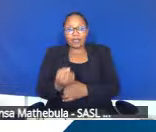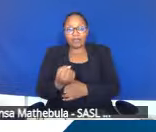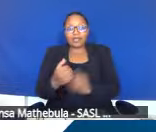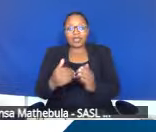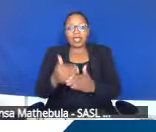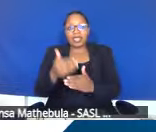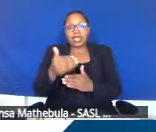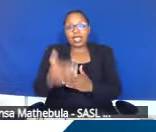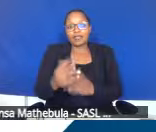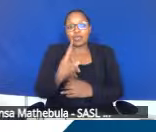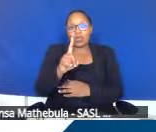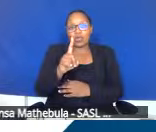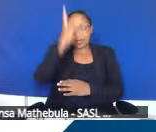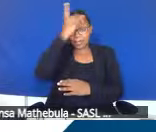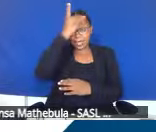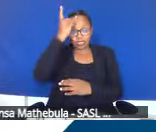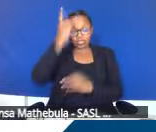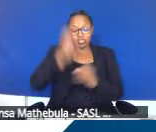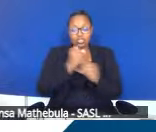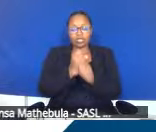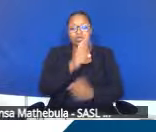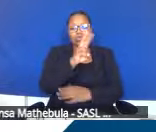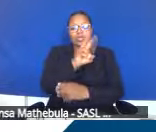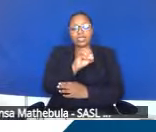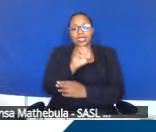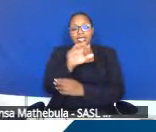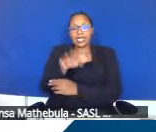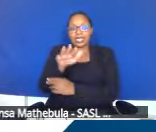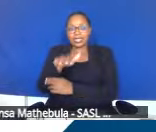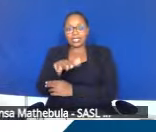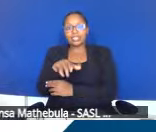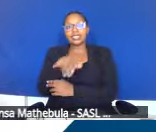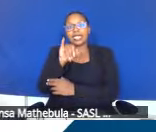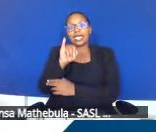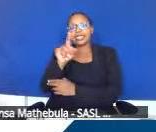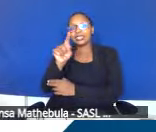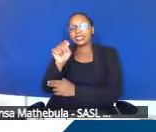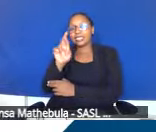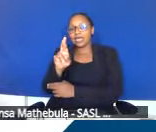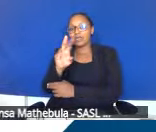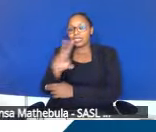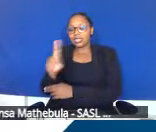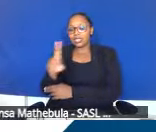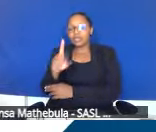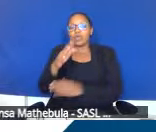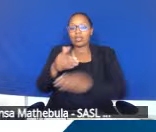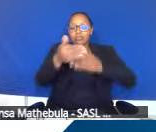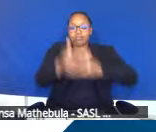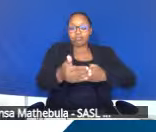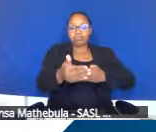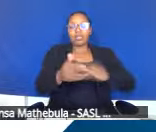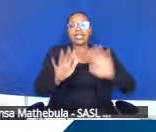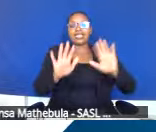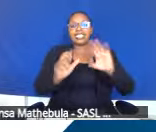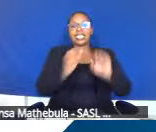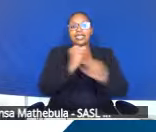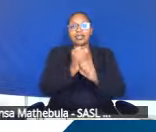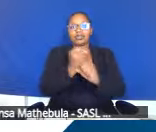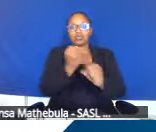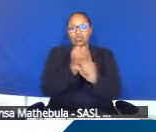2019, the ITRDD will be valid for 10 years. If you have become,